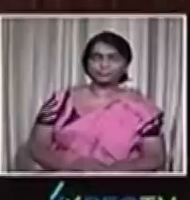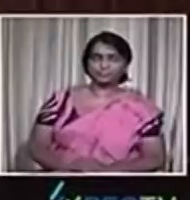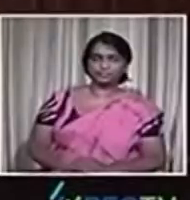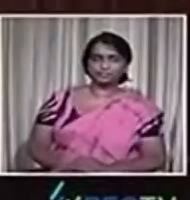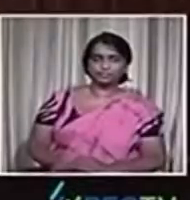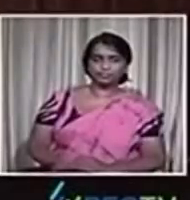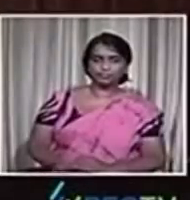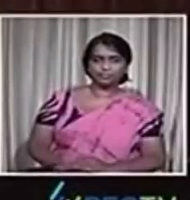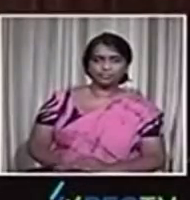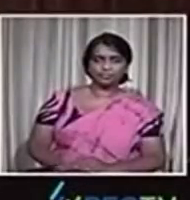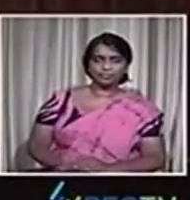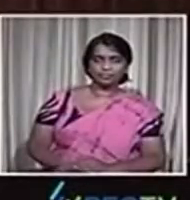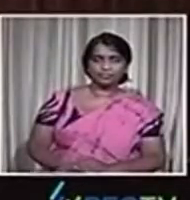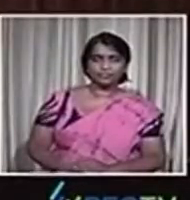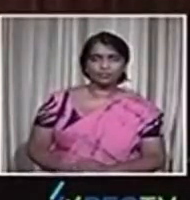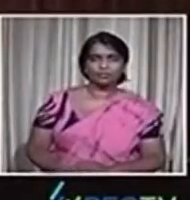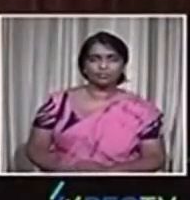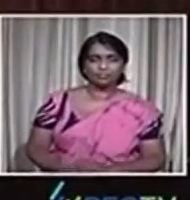resumed.